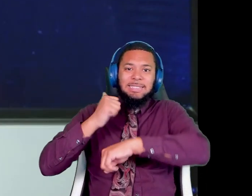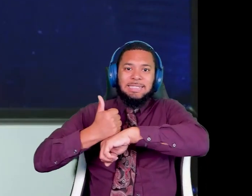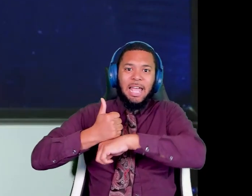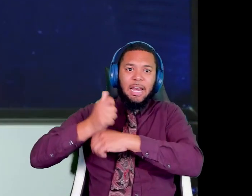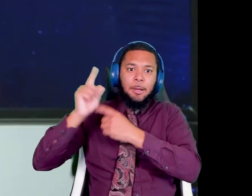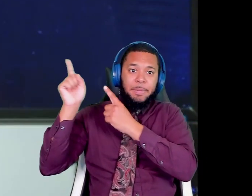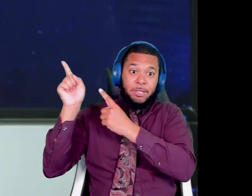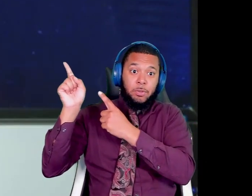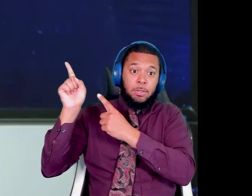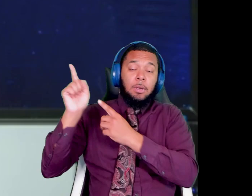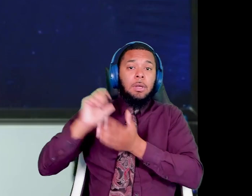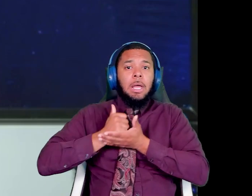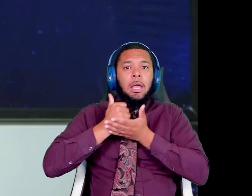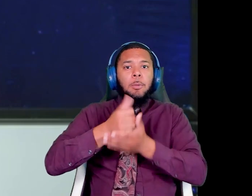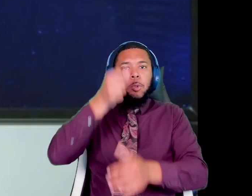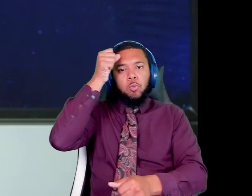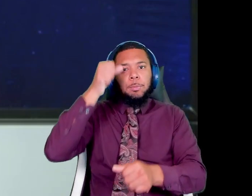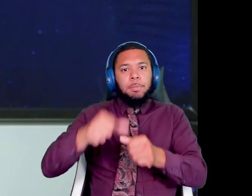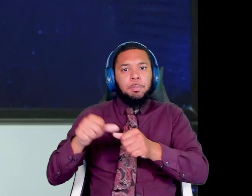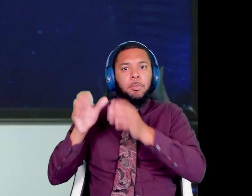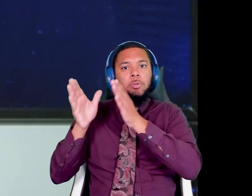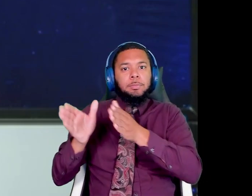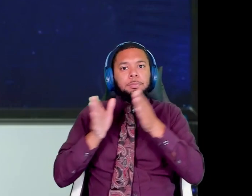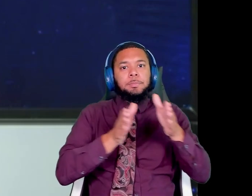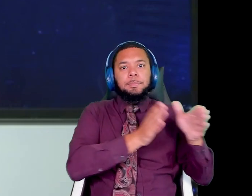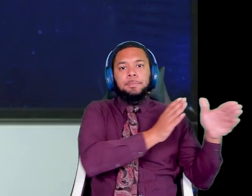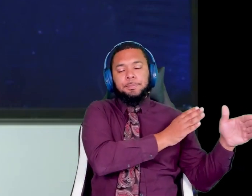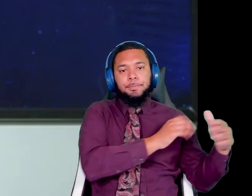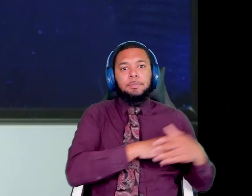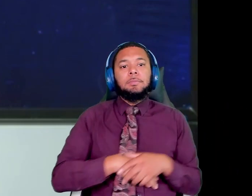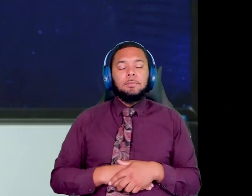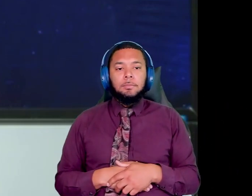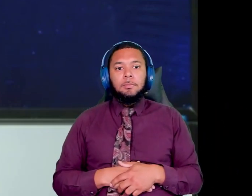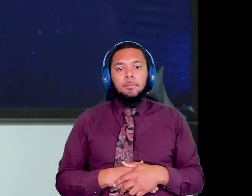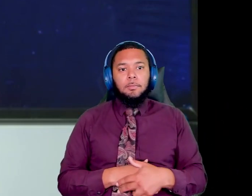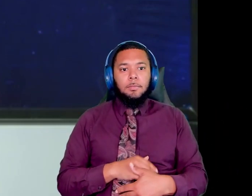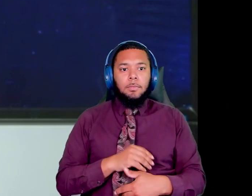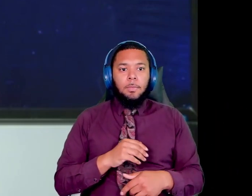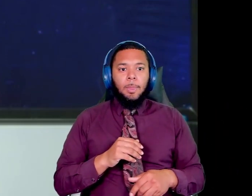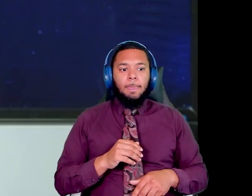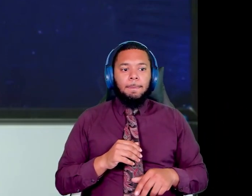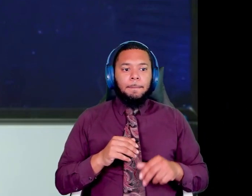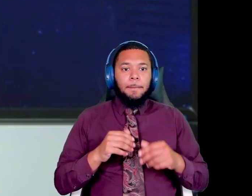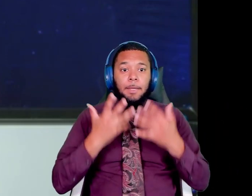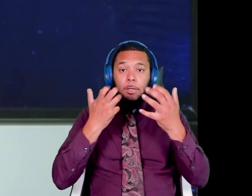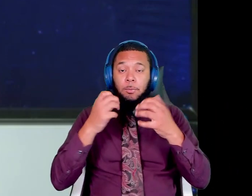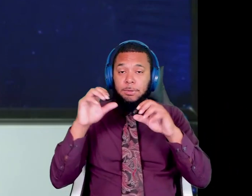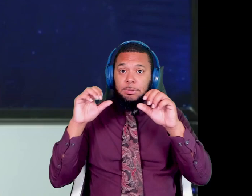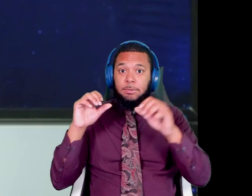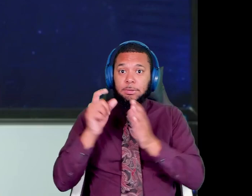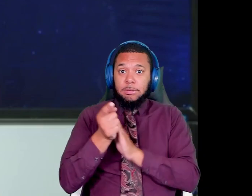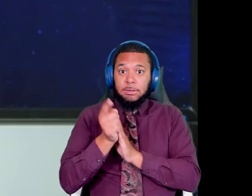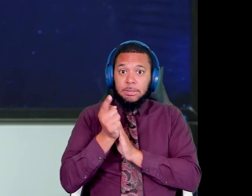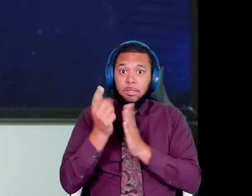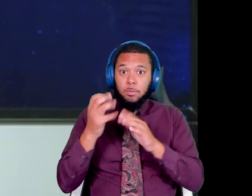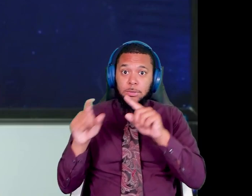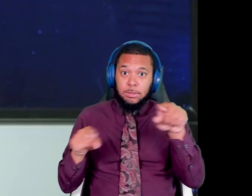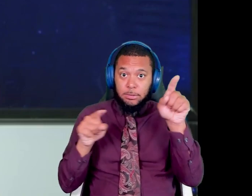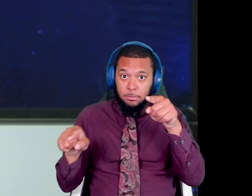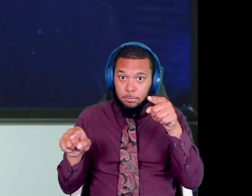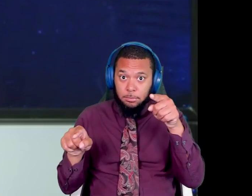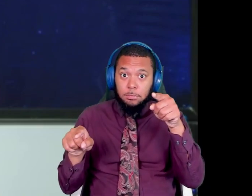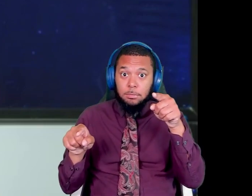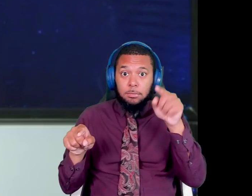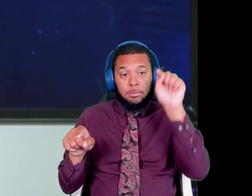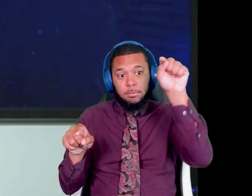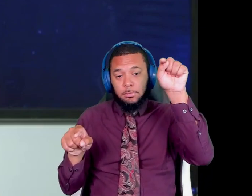up helps you keep track of all that. Since we want to have these seconds cancel, I want to have seconds in the top